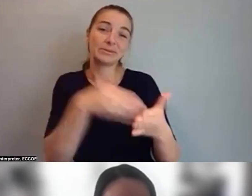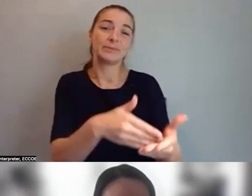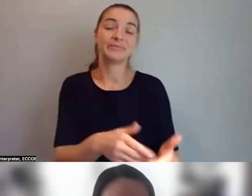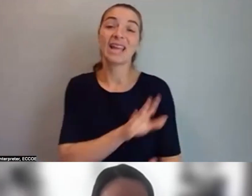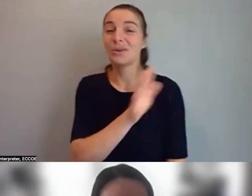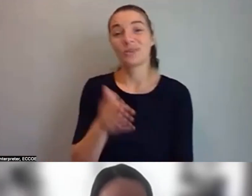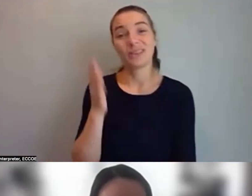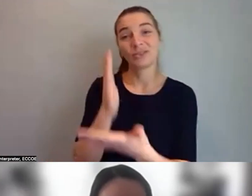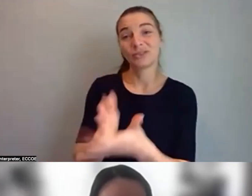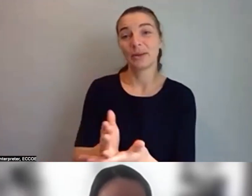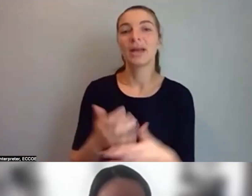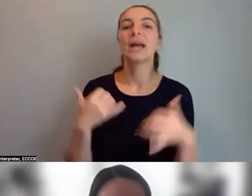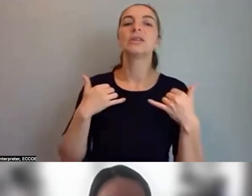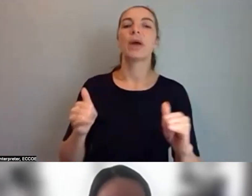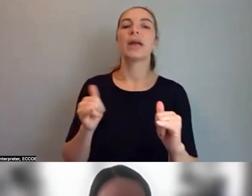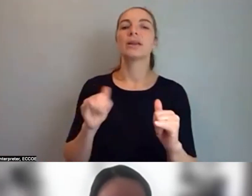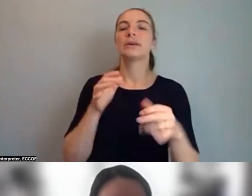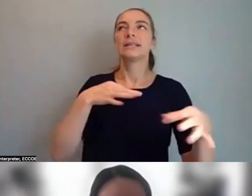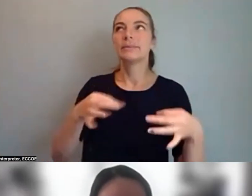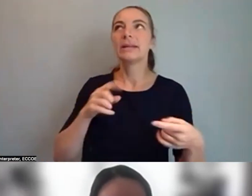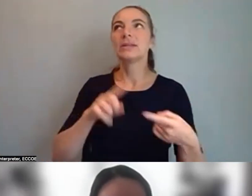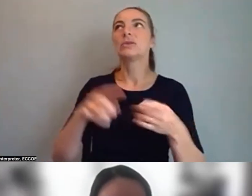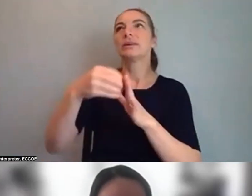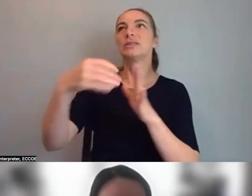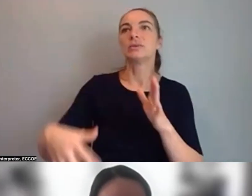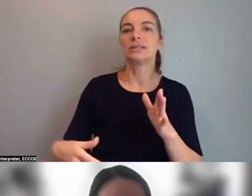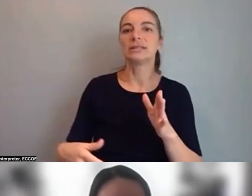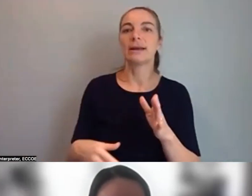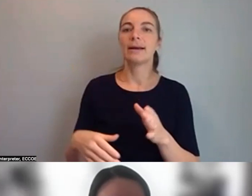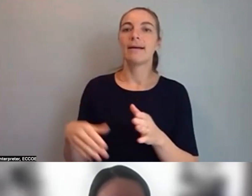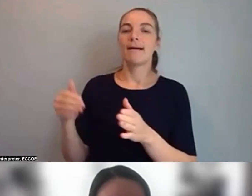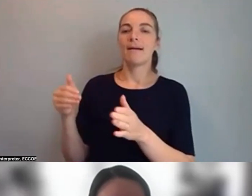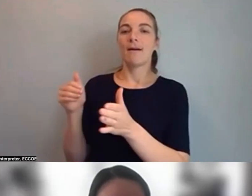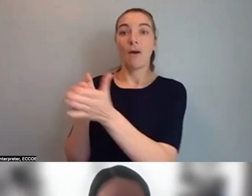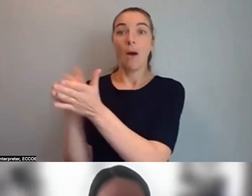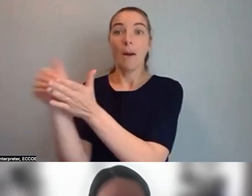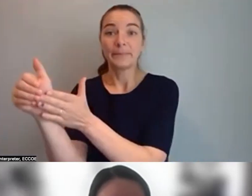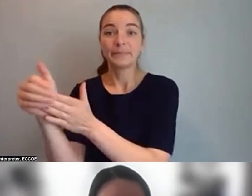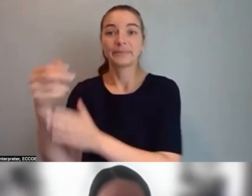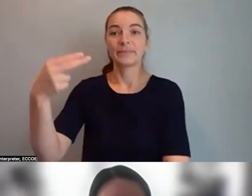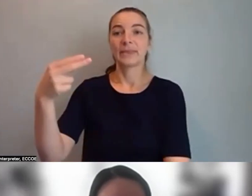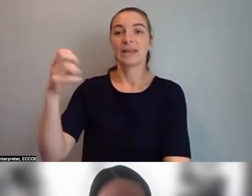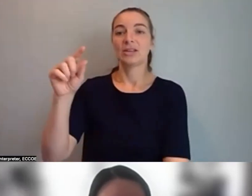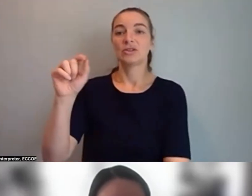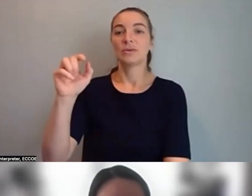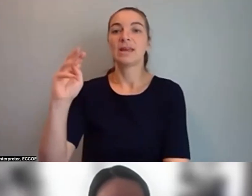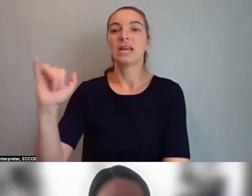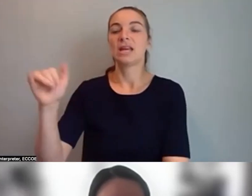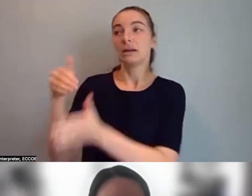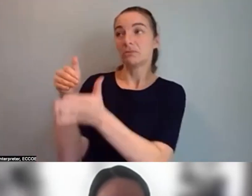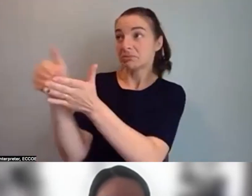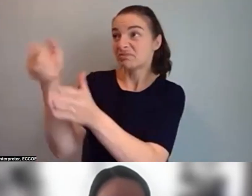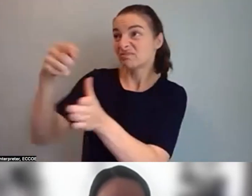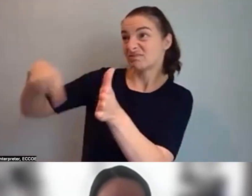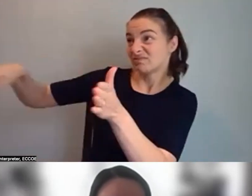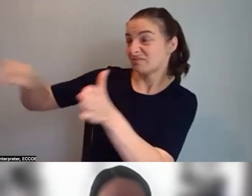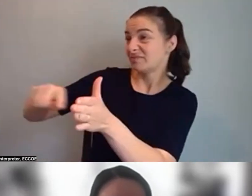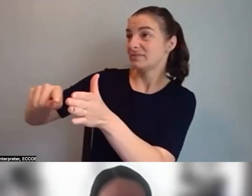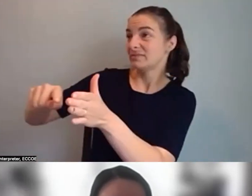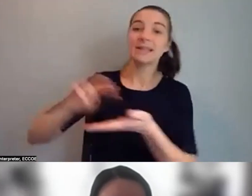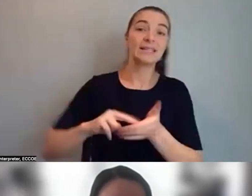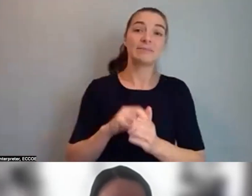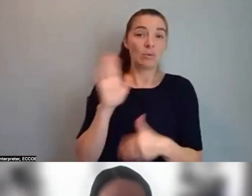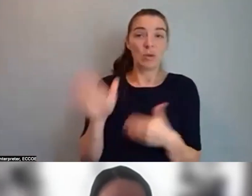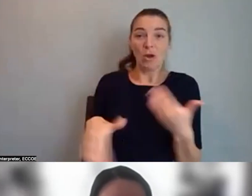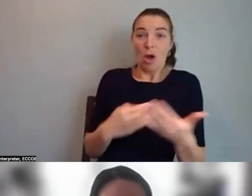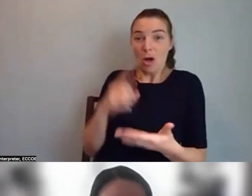hegemony and counter hegemony, you know, and I'm like, look, hegemonic doesn't mean everybody believes it. You know what mean? In any given time, no, you never had,